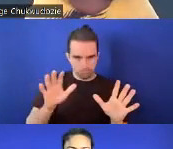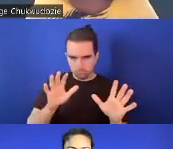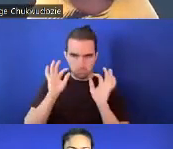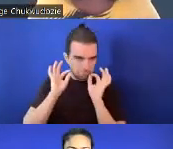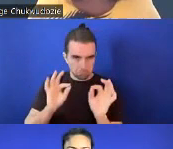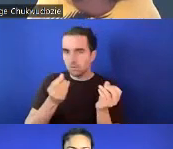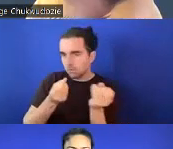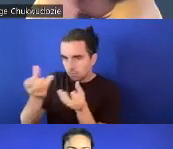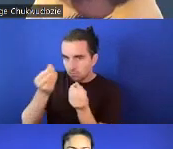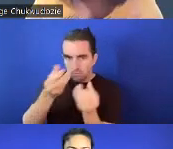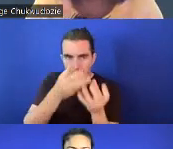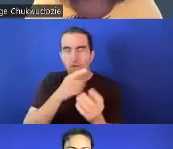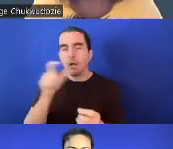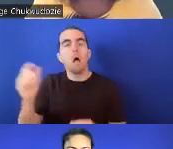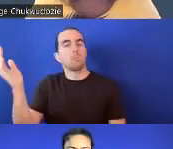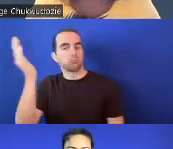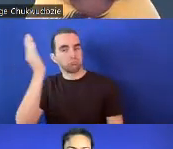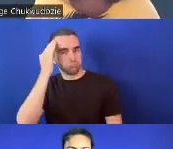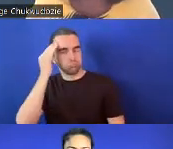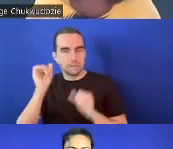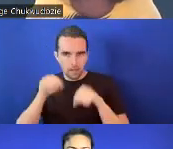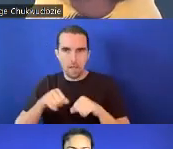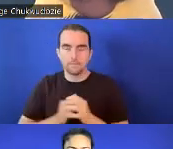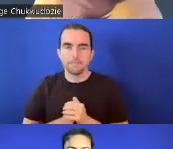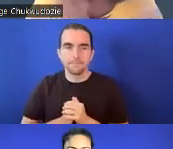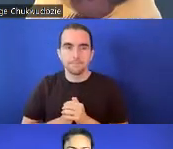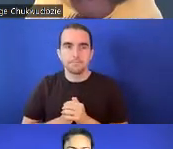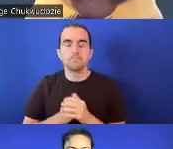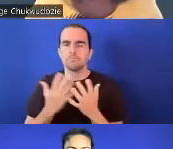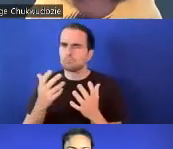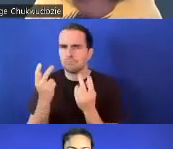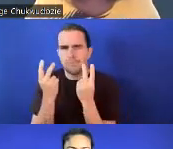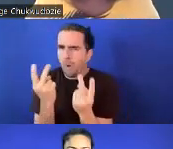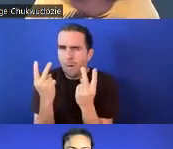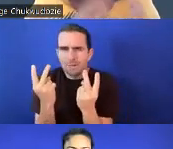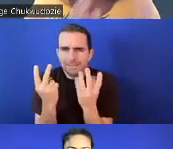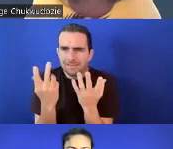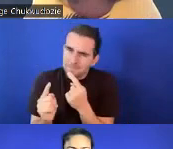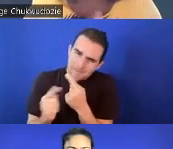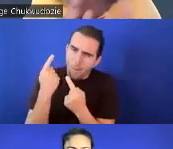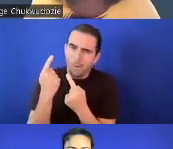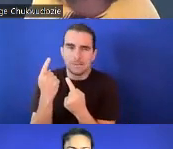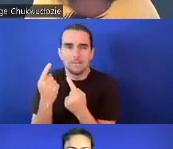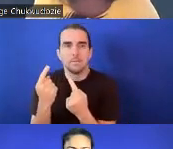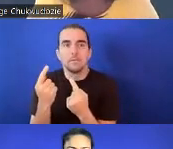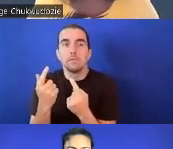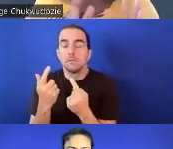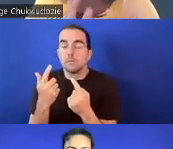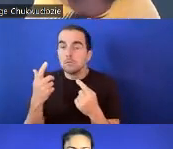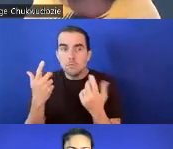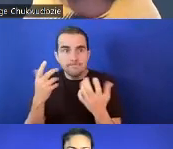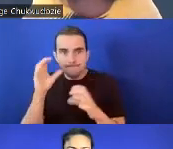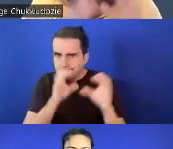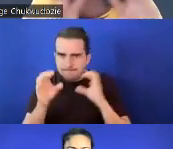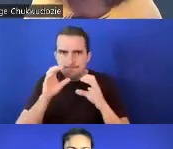report will be fed back, or the information will be fed back to the complainant to close the loop. Then set up your channels. So